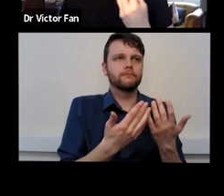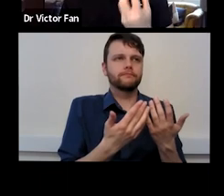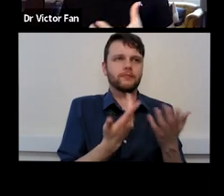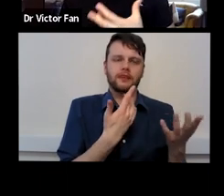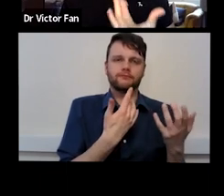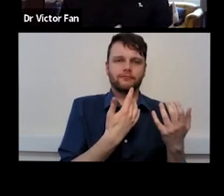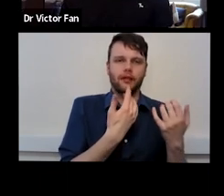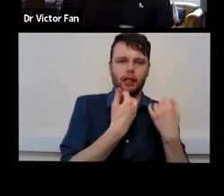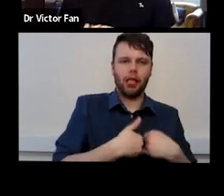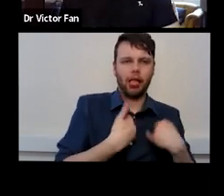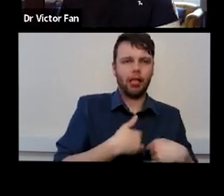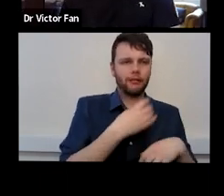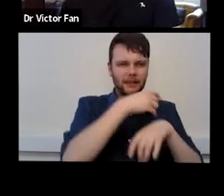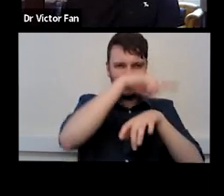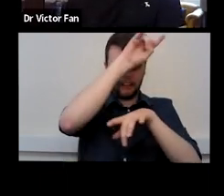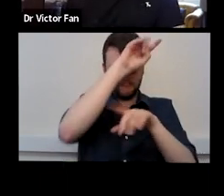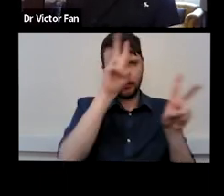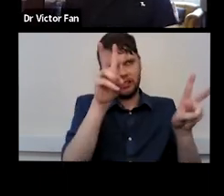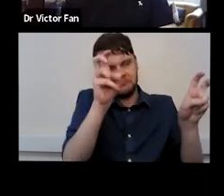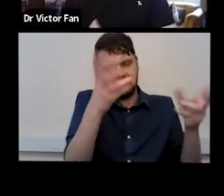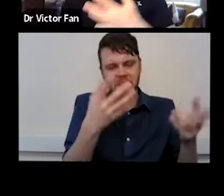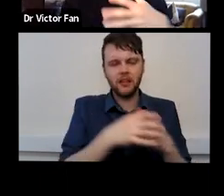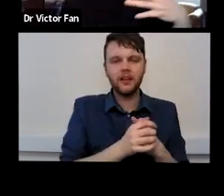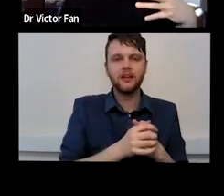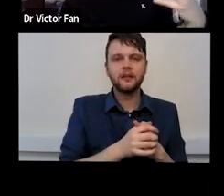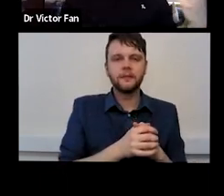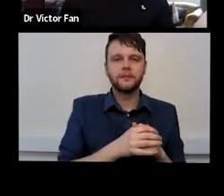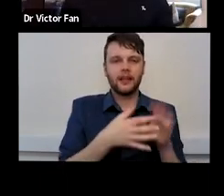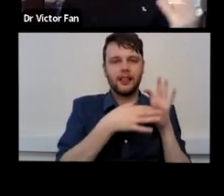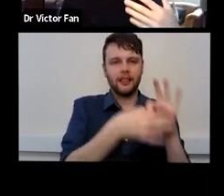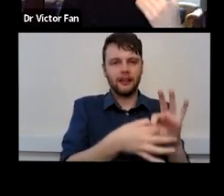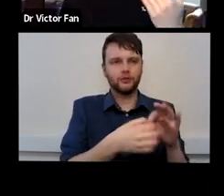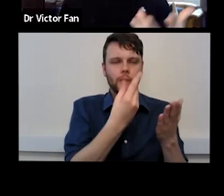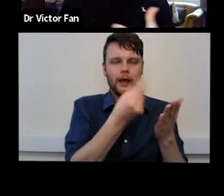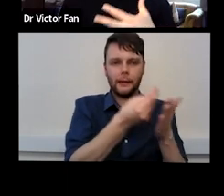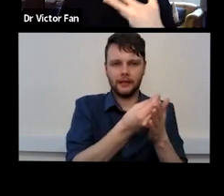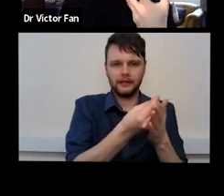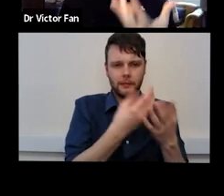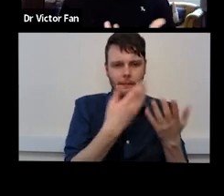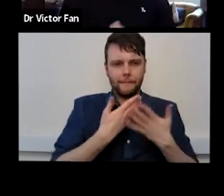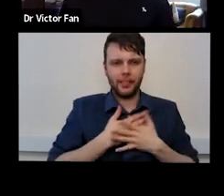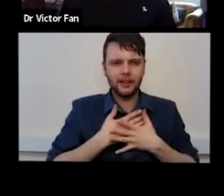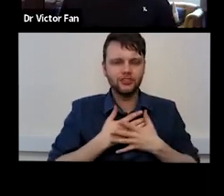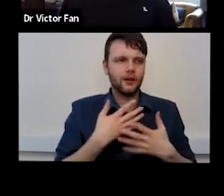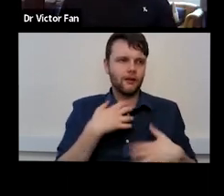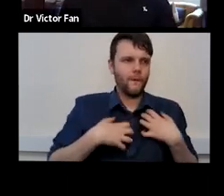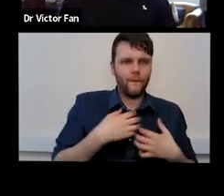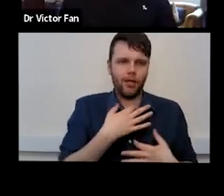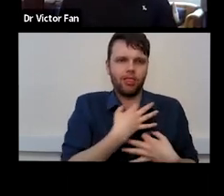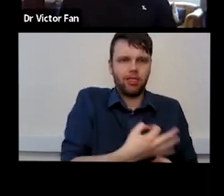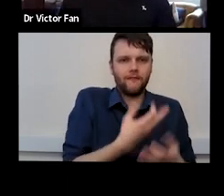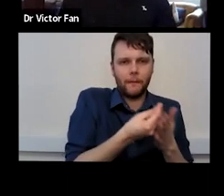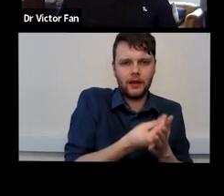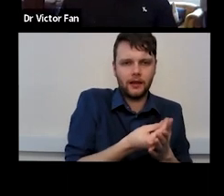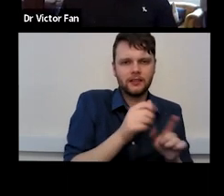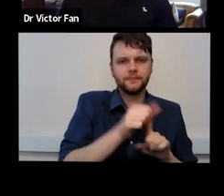and evil, if you want to use those words, associated with capitalist pleasure and desire for money. And